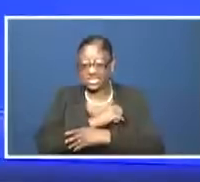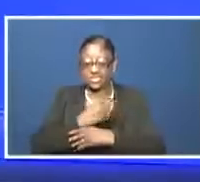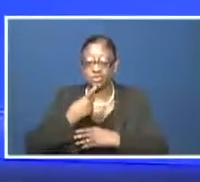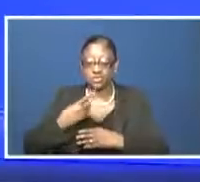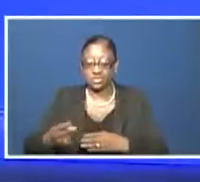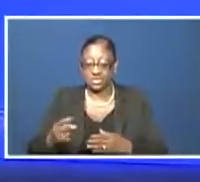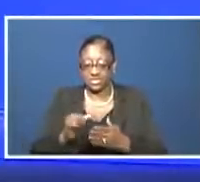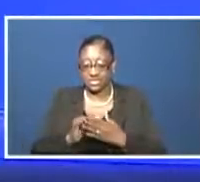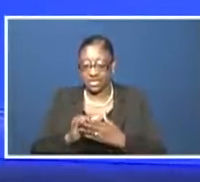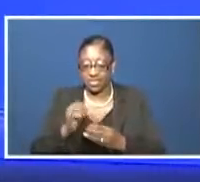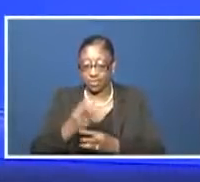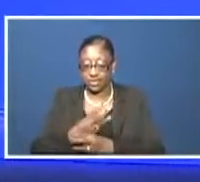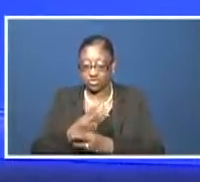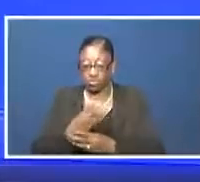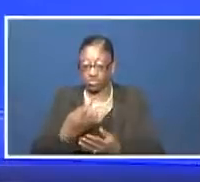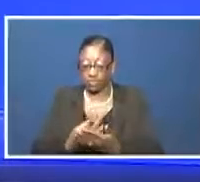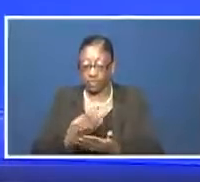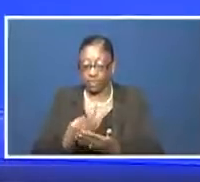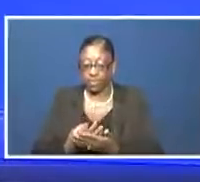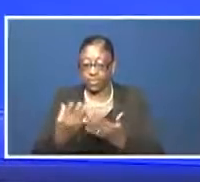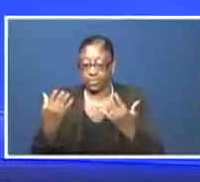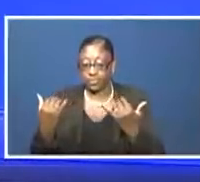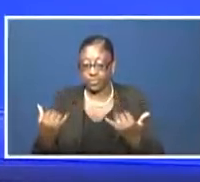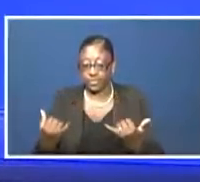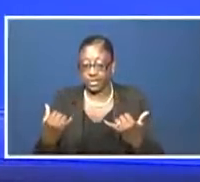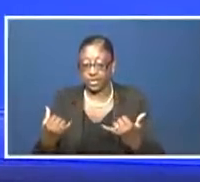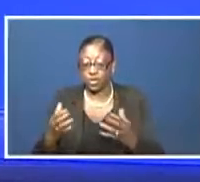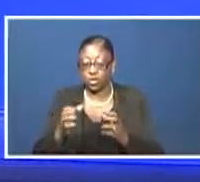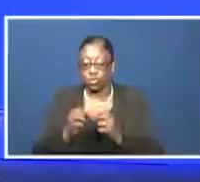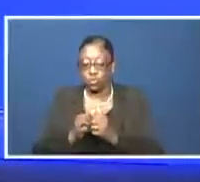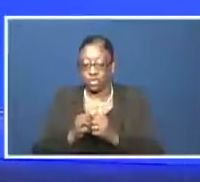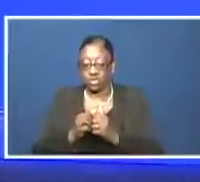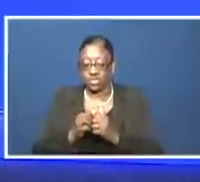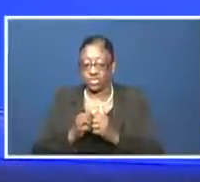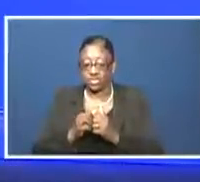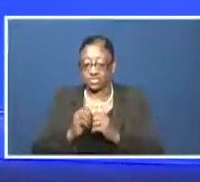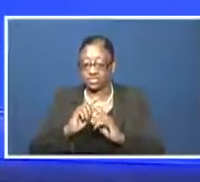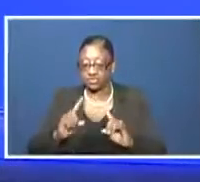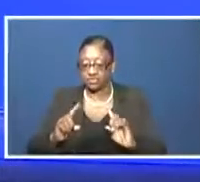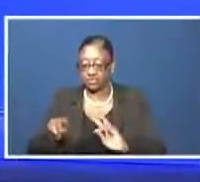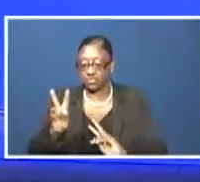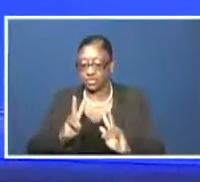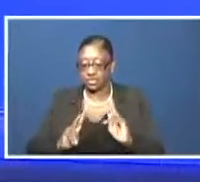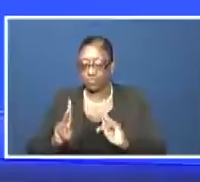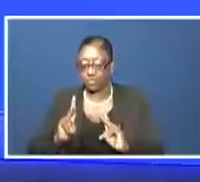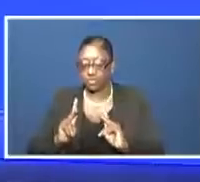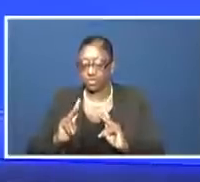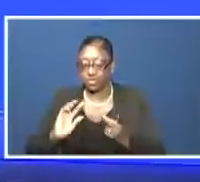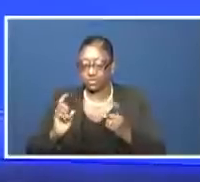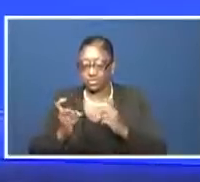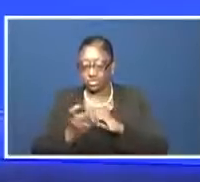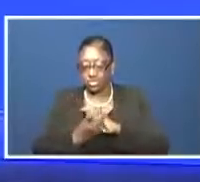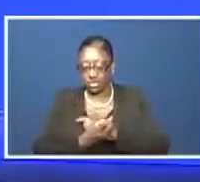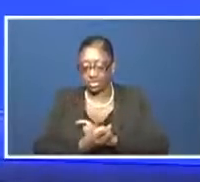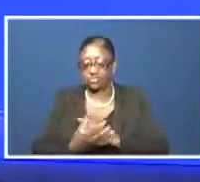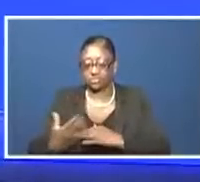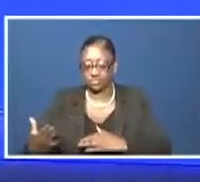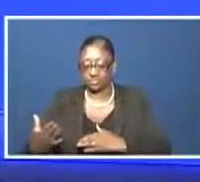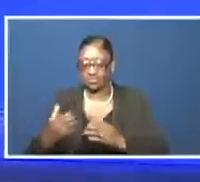the Ministry of Finance is in consultation with a number of desalination operators to restructure and